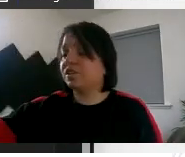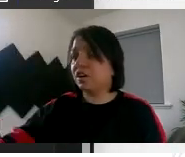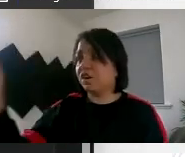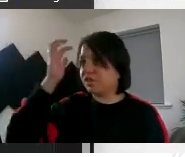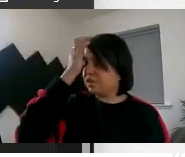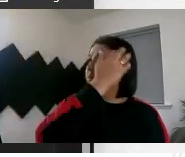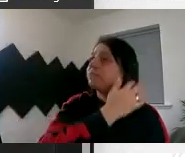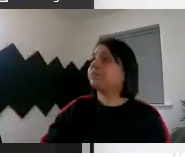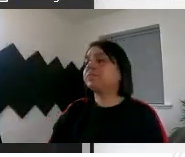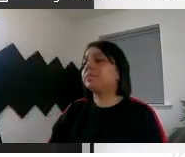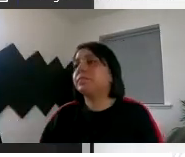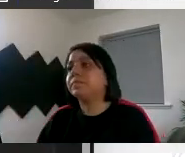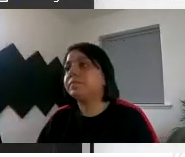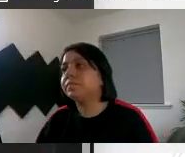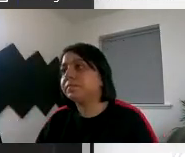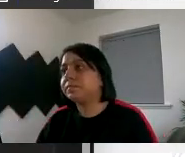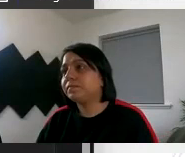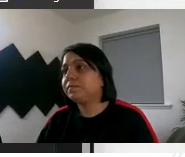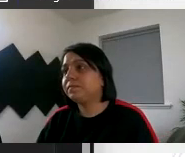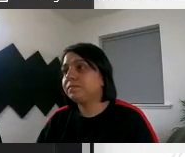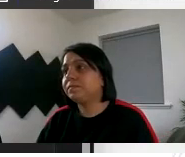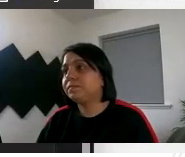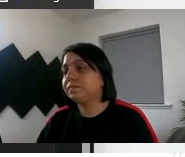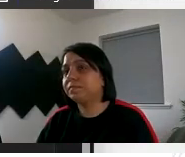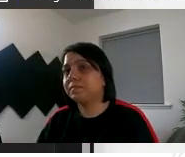This is the Irish. And name this.